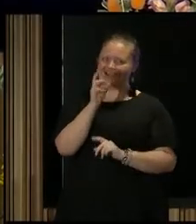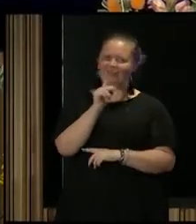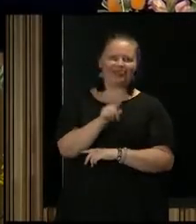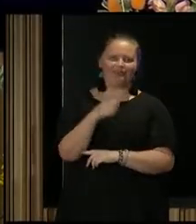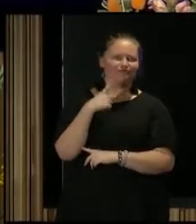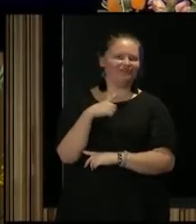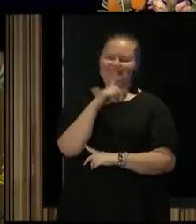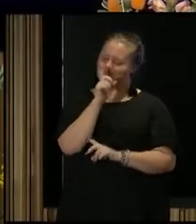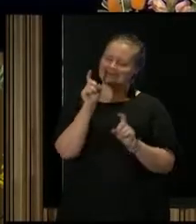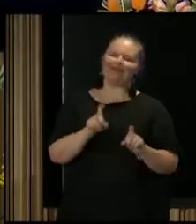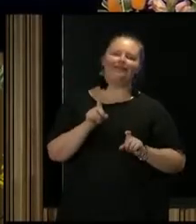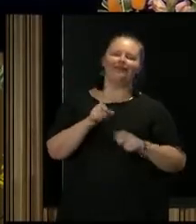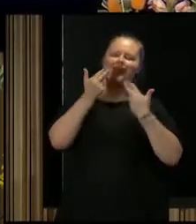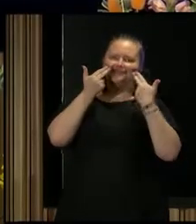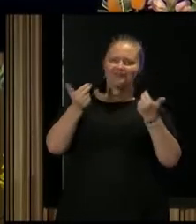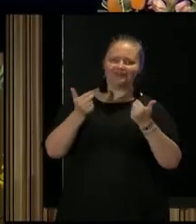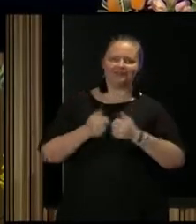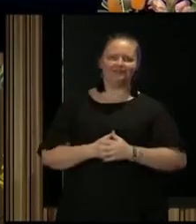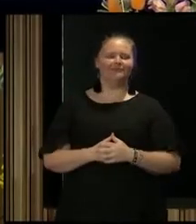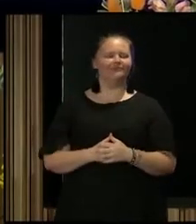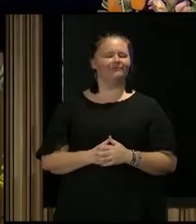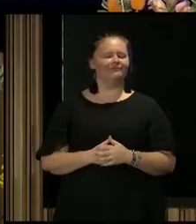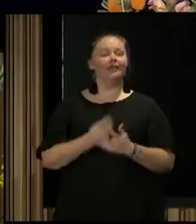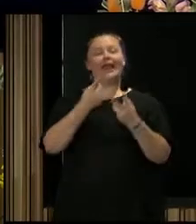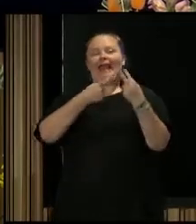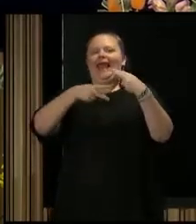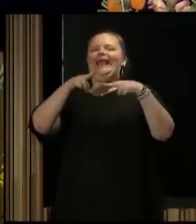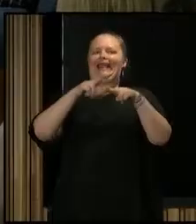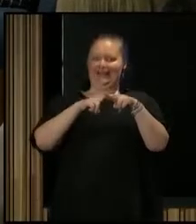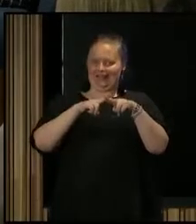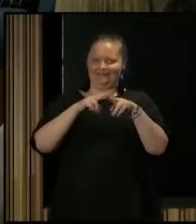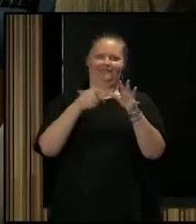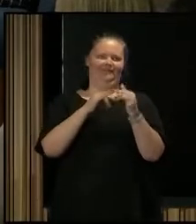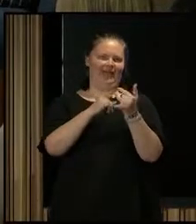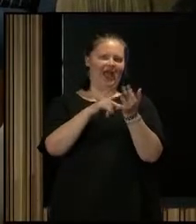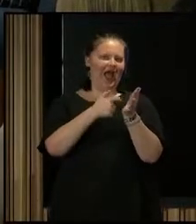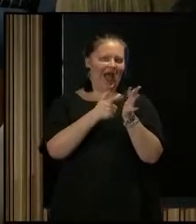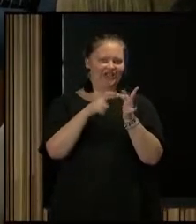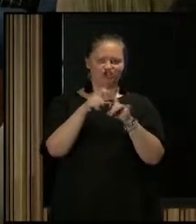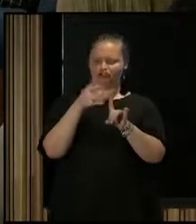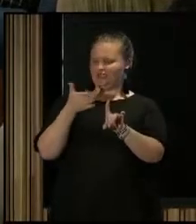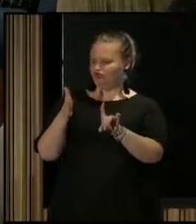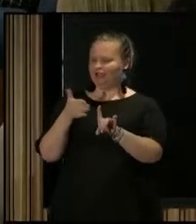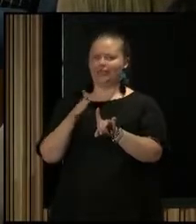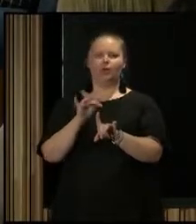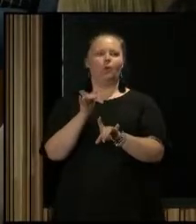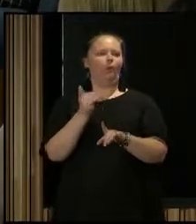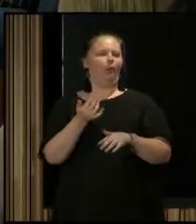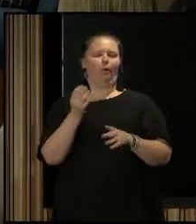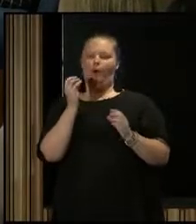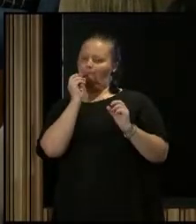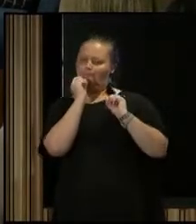part. You have to stay here. And if Astrid gets distracted at any point or throws some